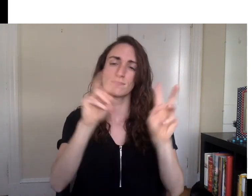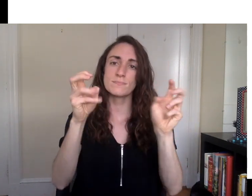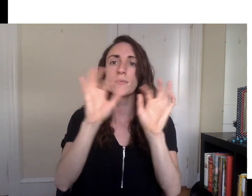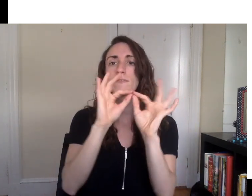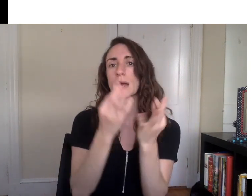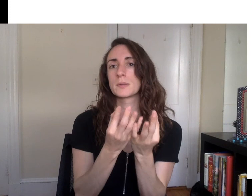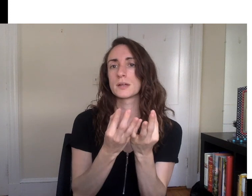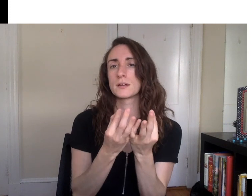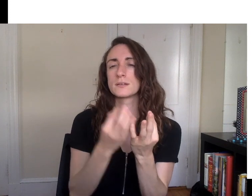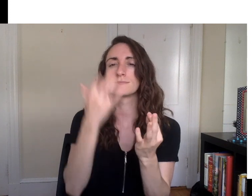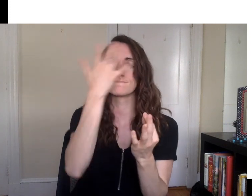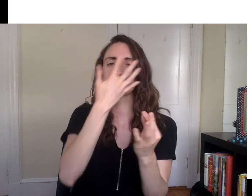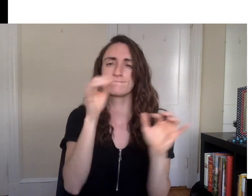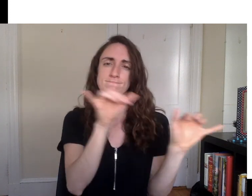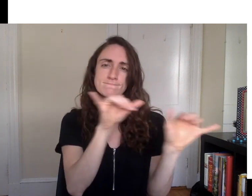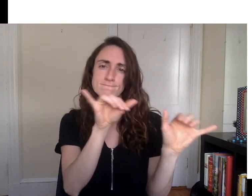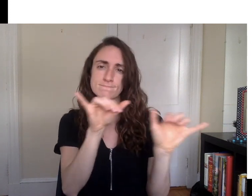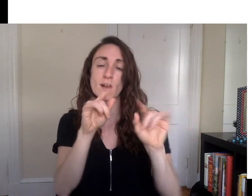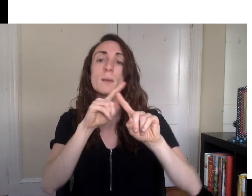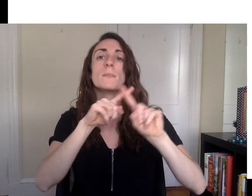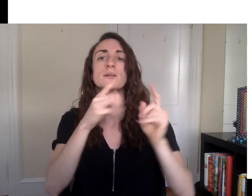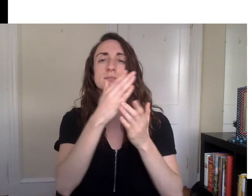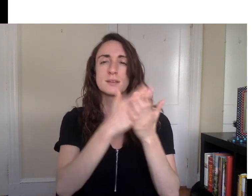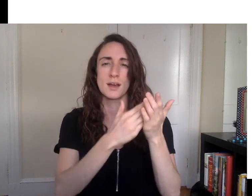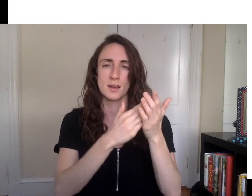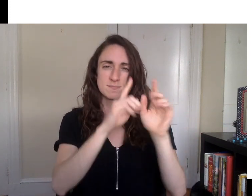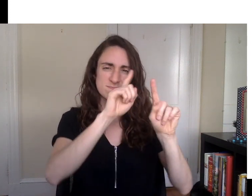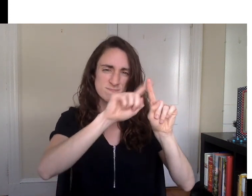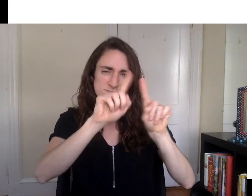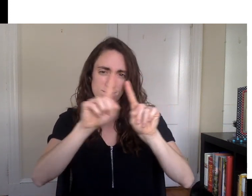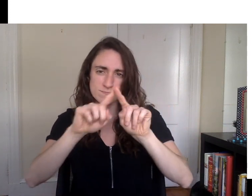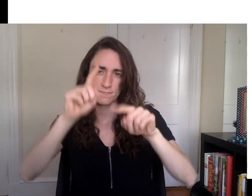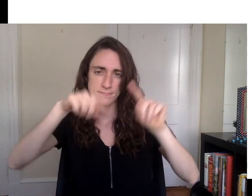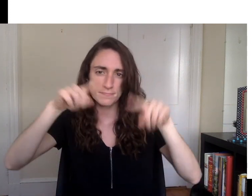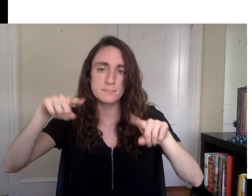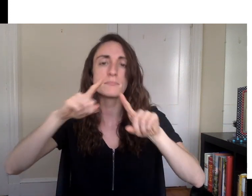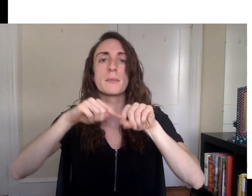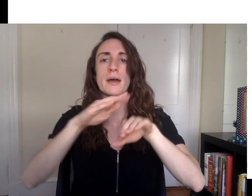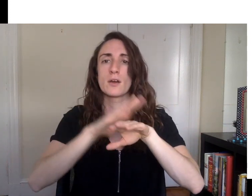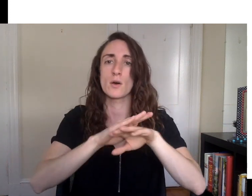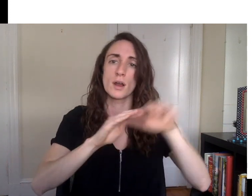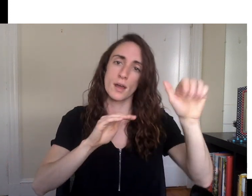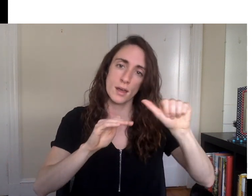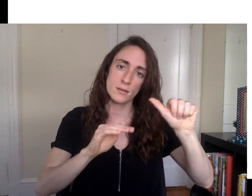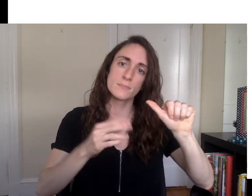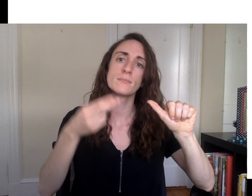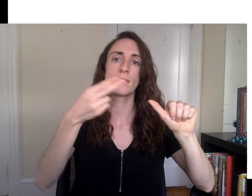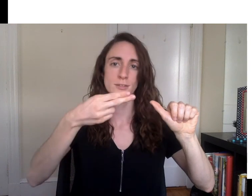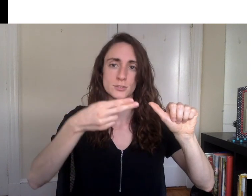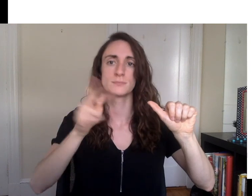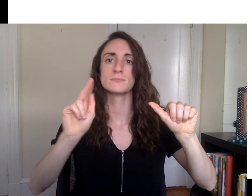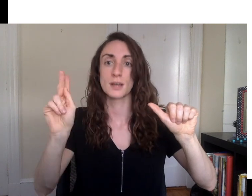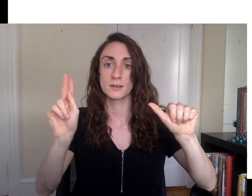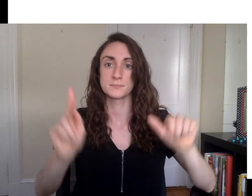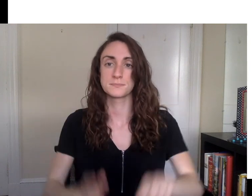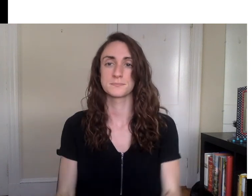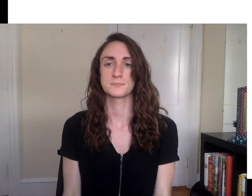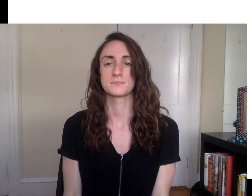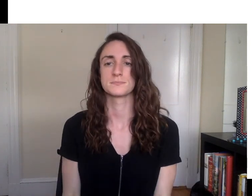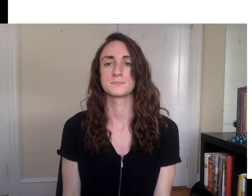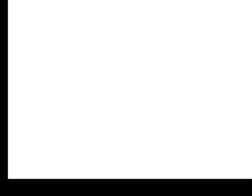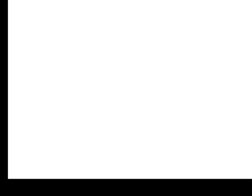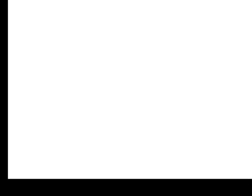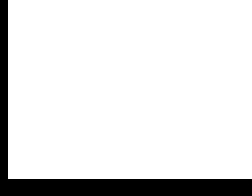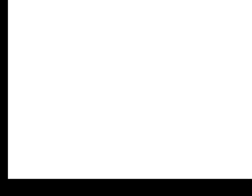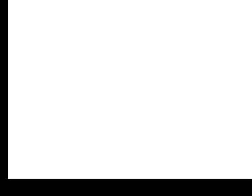And you notice that all these functions look similar. They're a family of functions. They all have the same basic shape, but they can vary depending on a, h, and